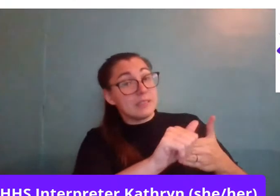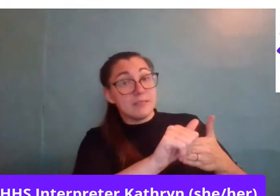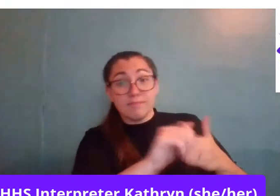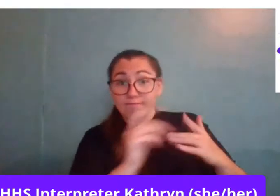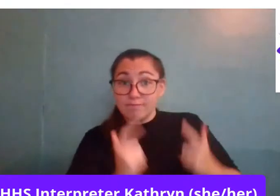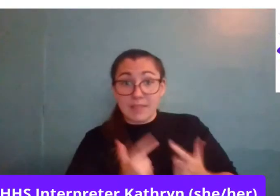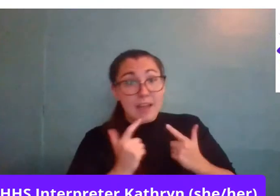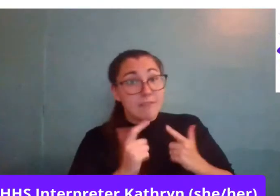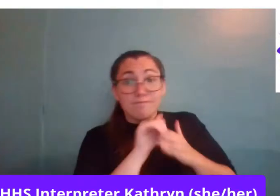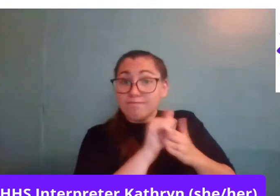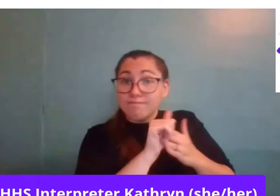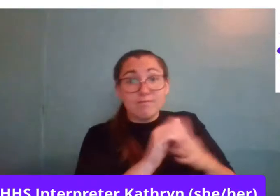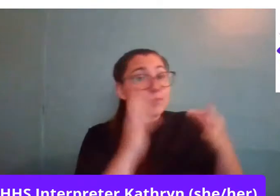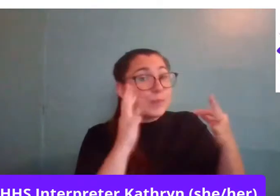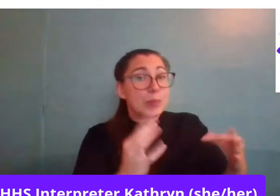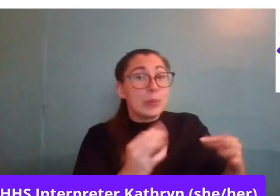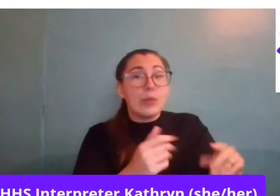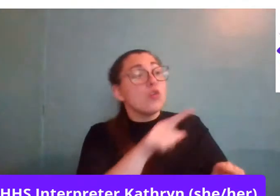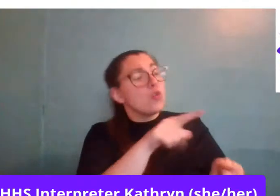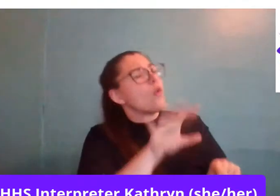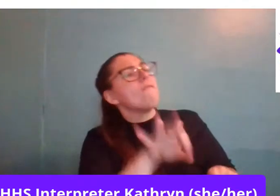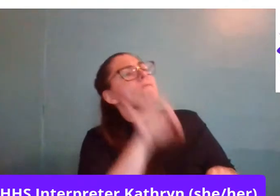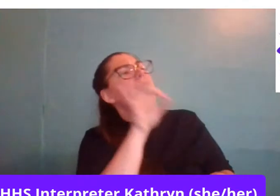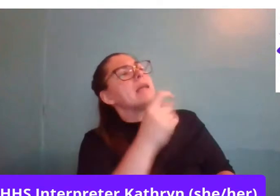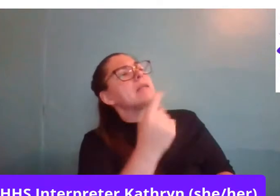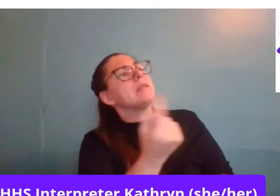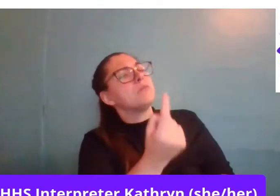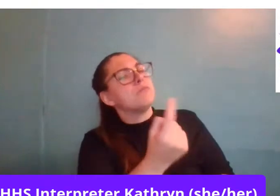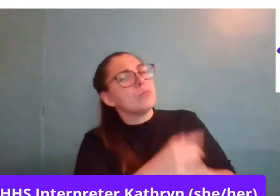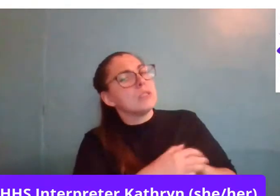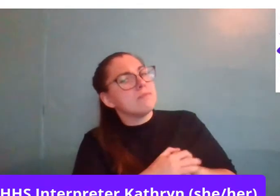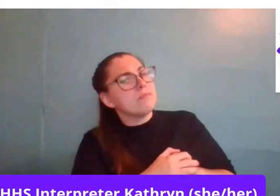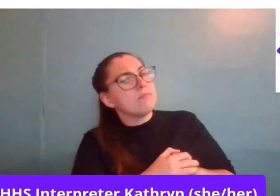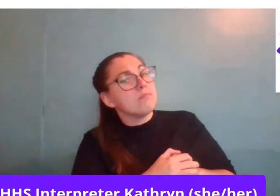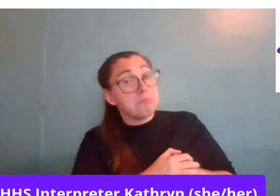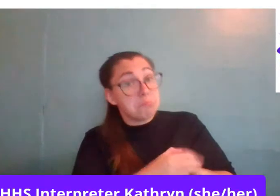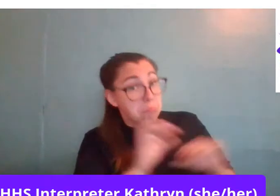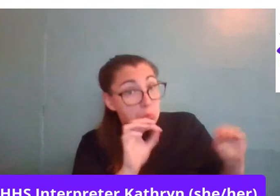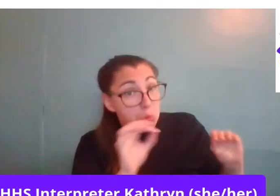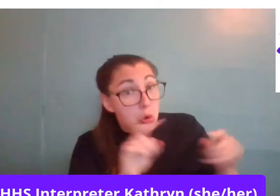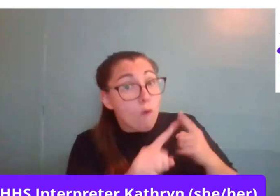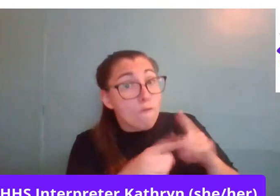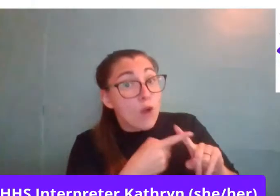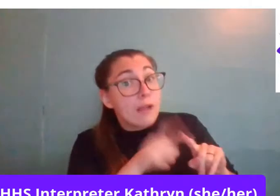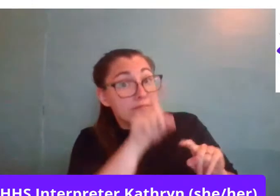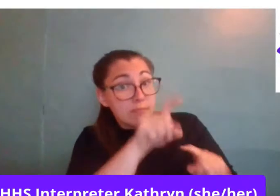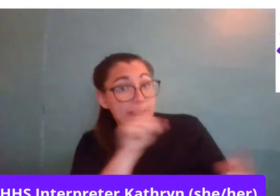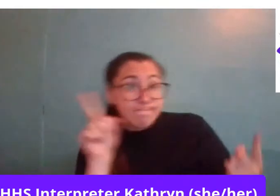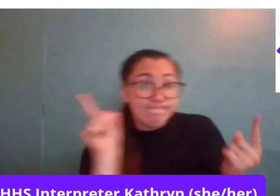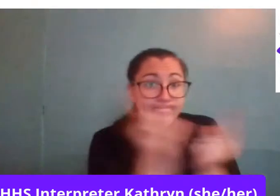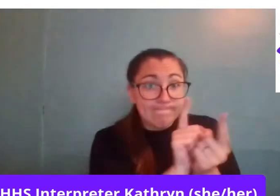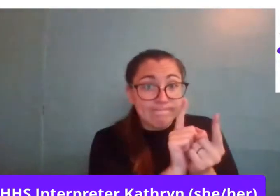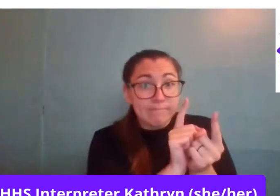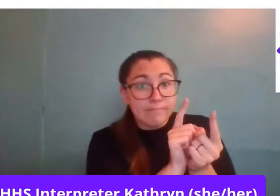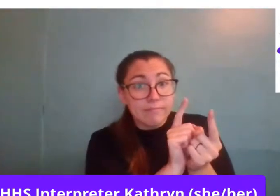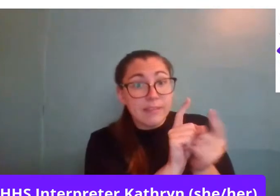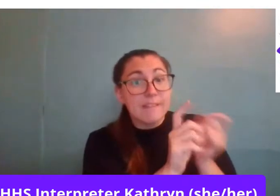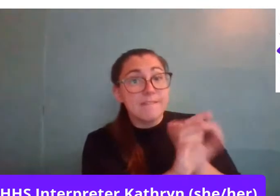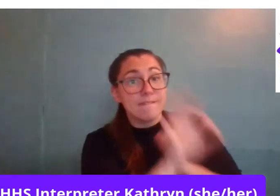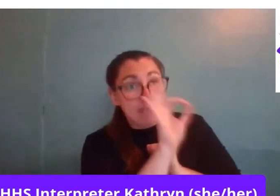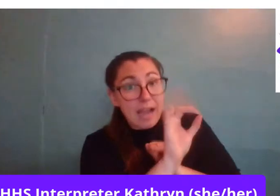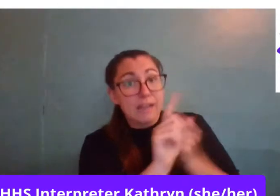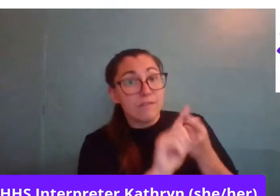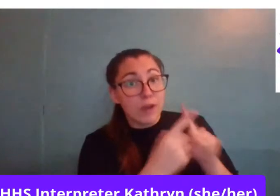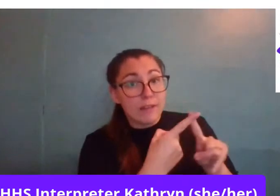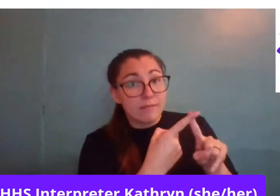going to do is you're going to find somebody. If you don't have a friend, you need to make a friend. Mm. Have them help